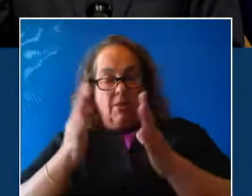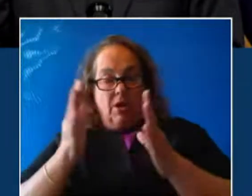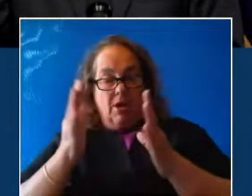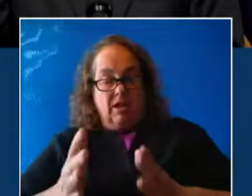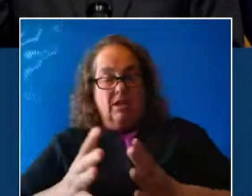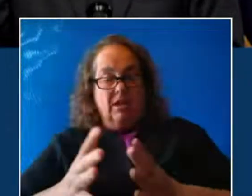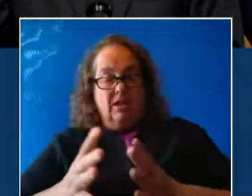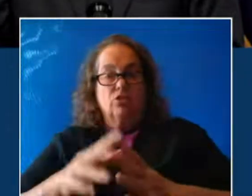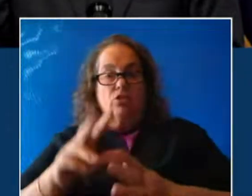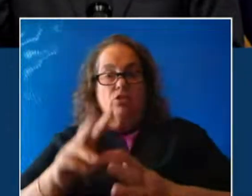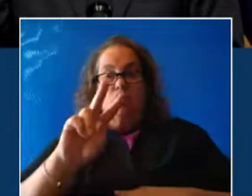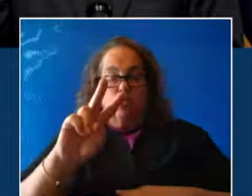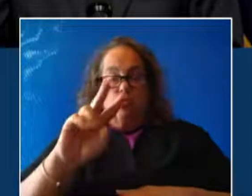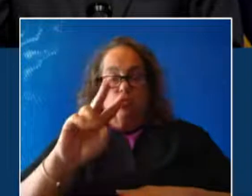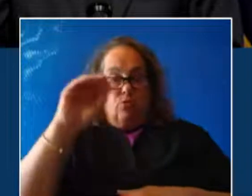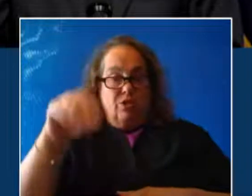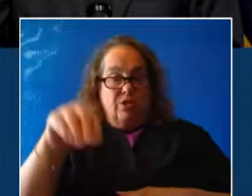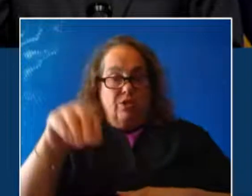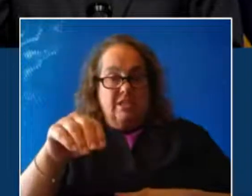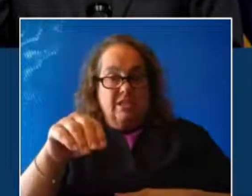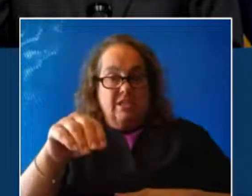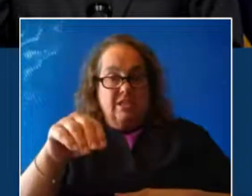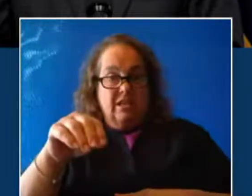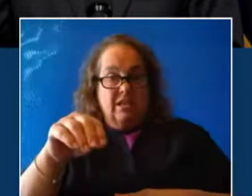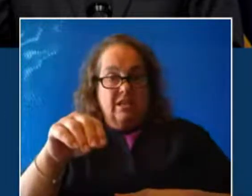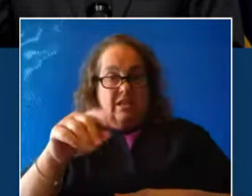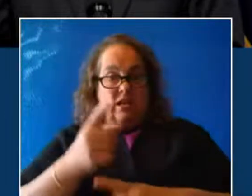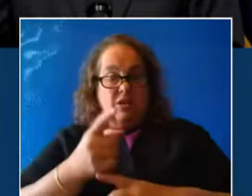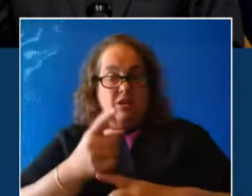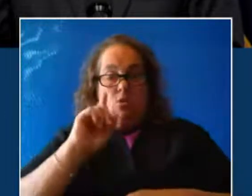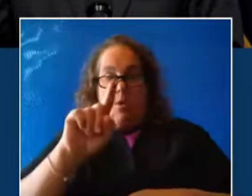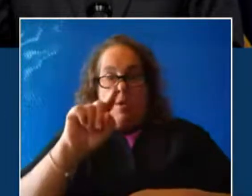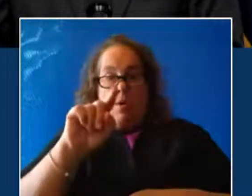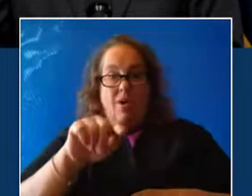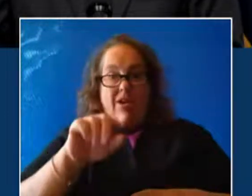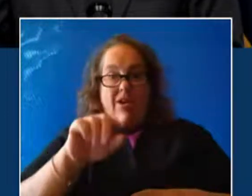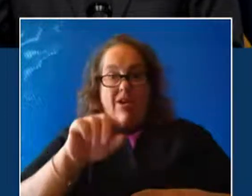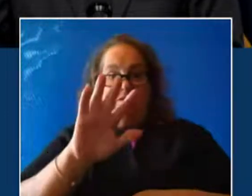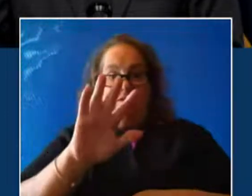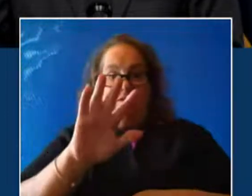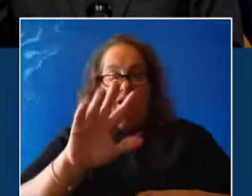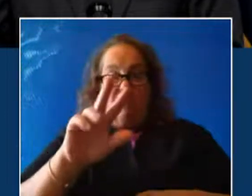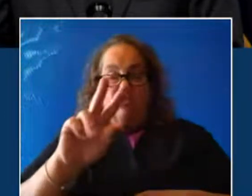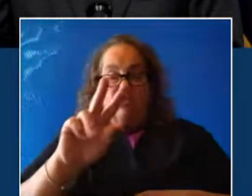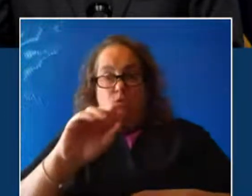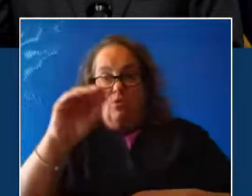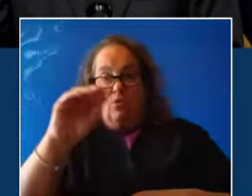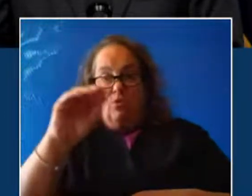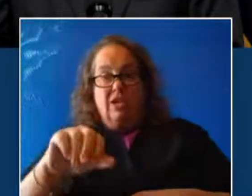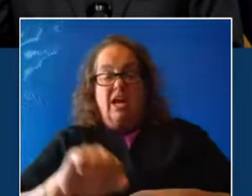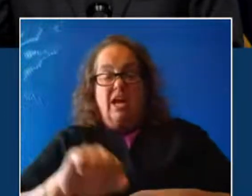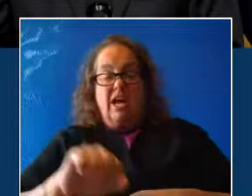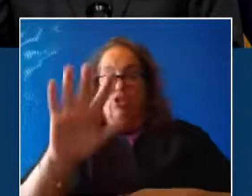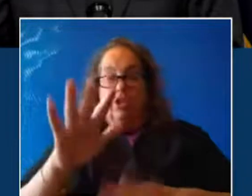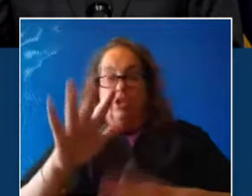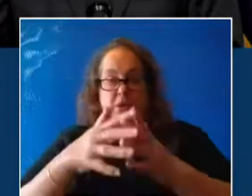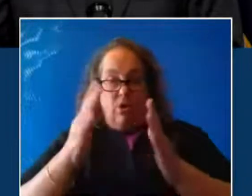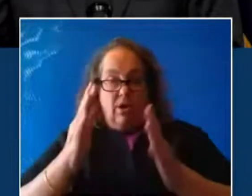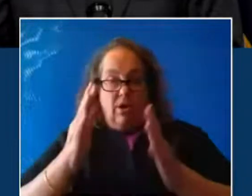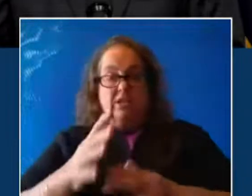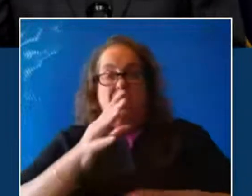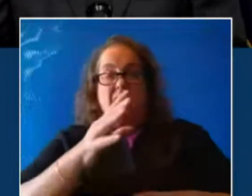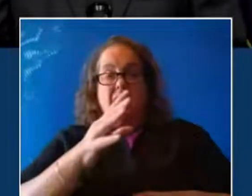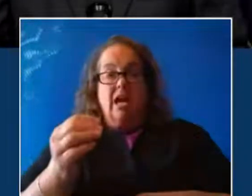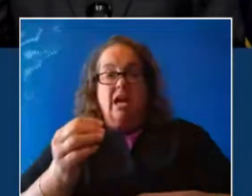week, 1.52% Asian American. And then the others are all